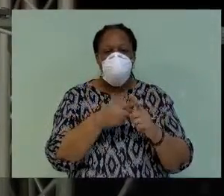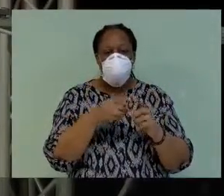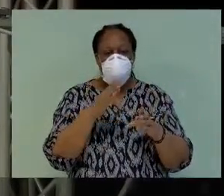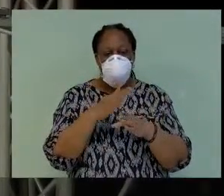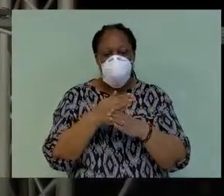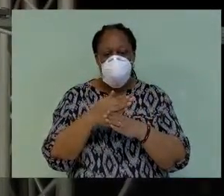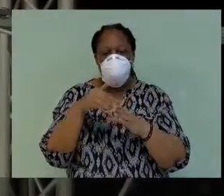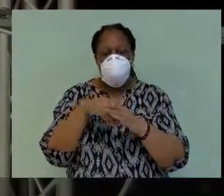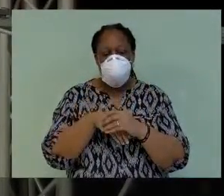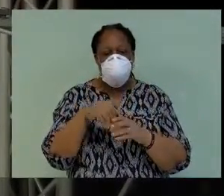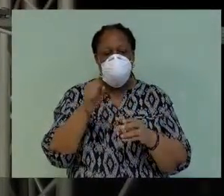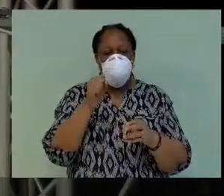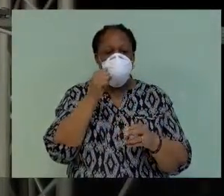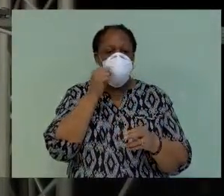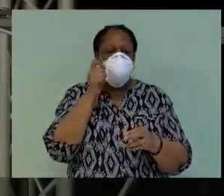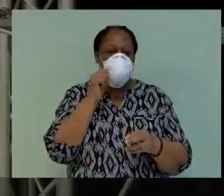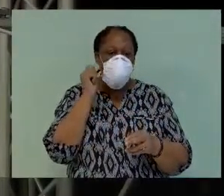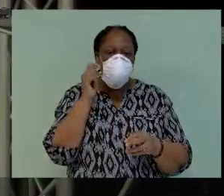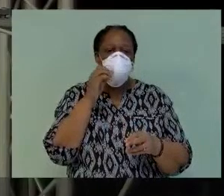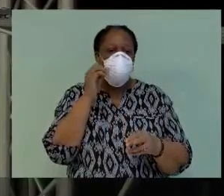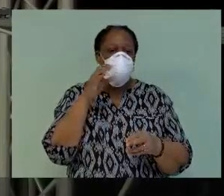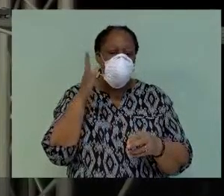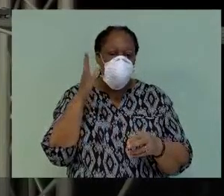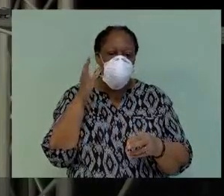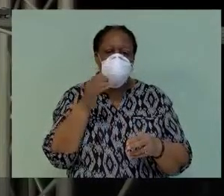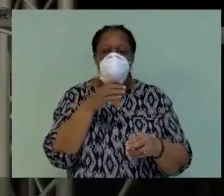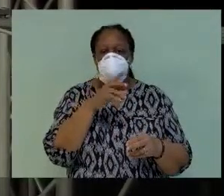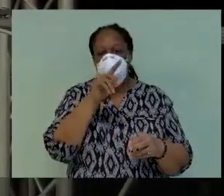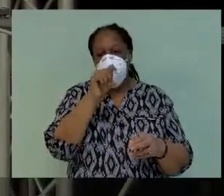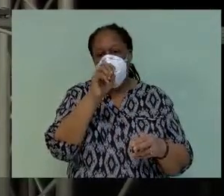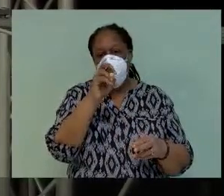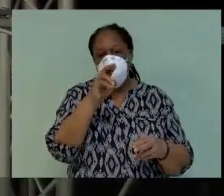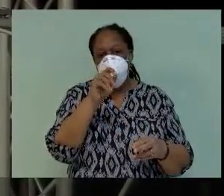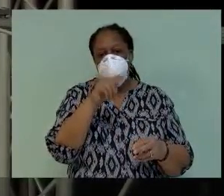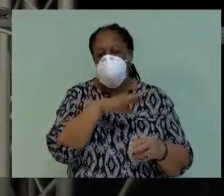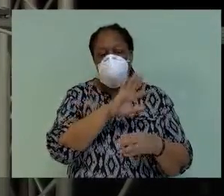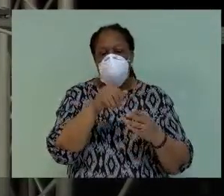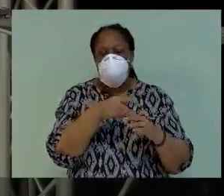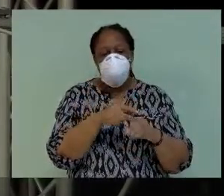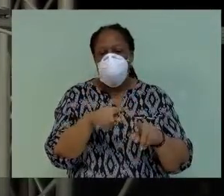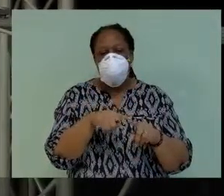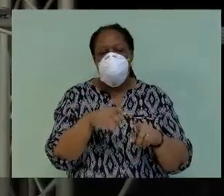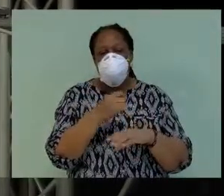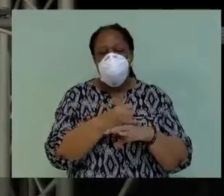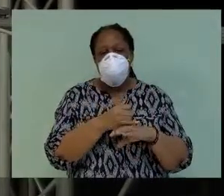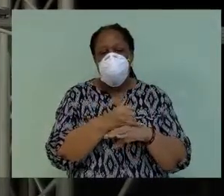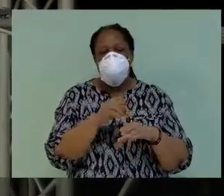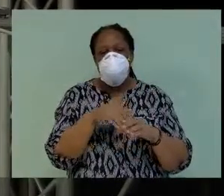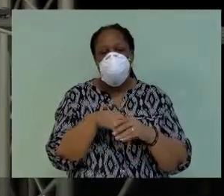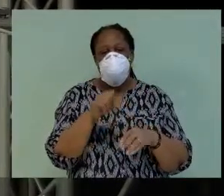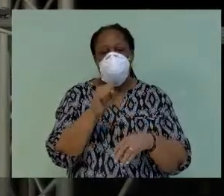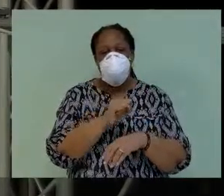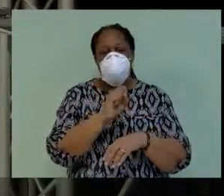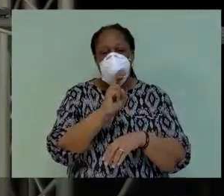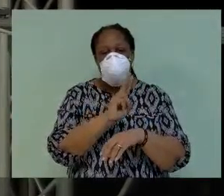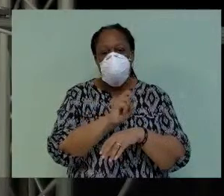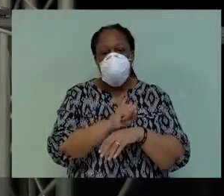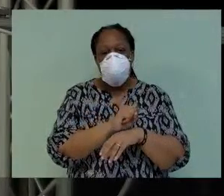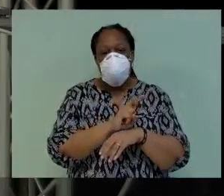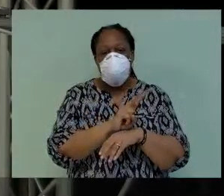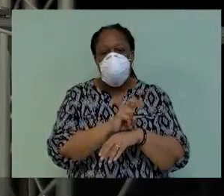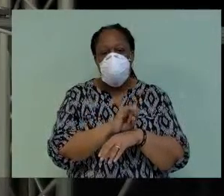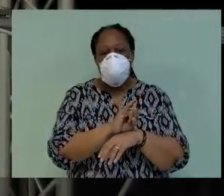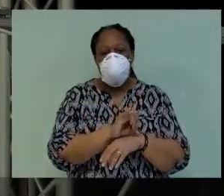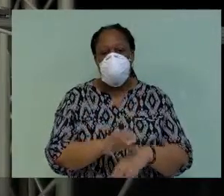briefings live. We thank all of you who joined us today via television, via radio, or via